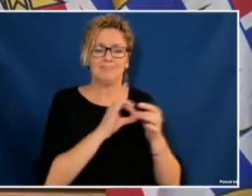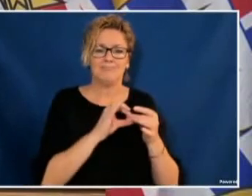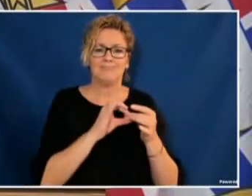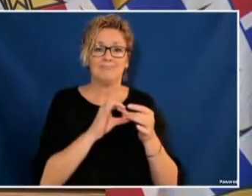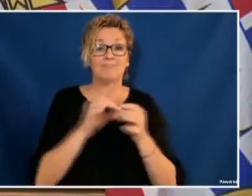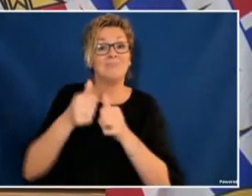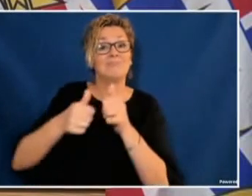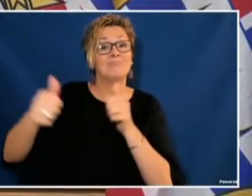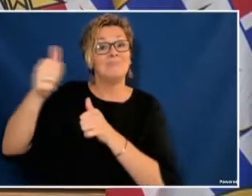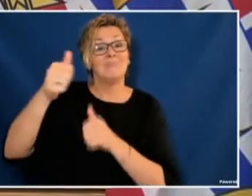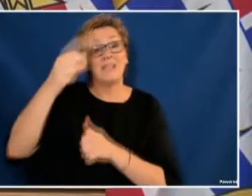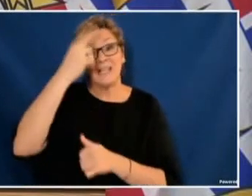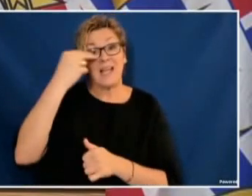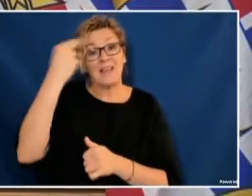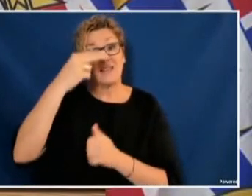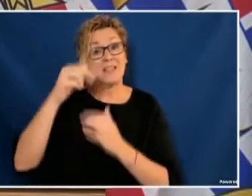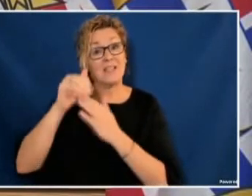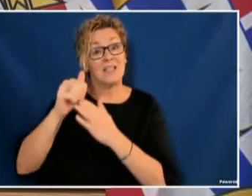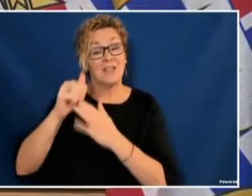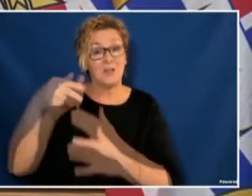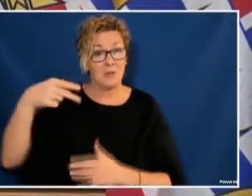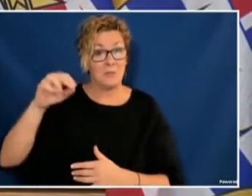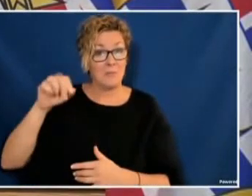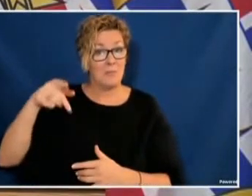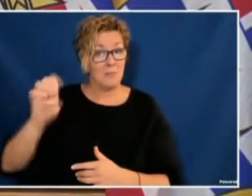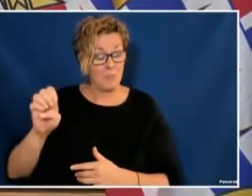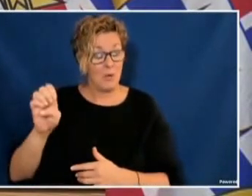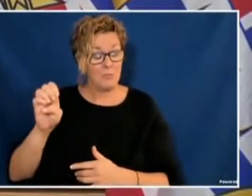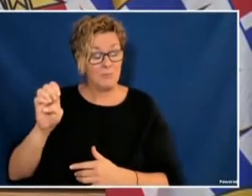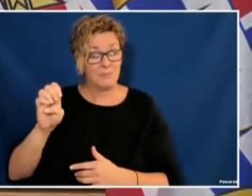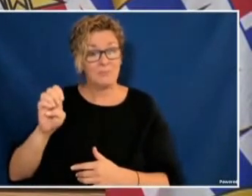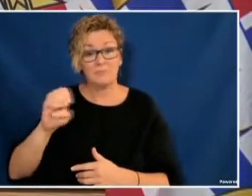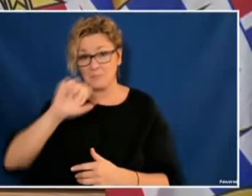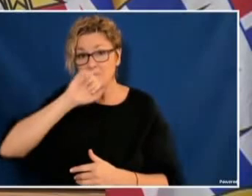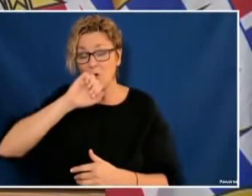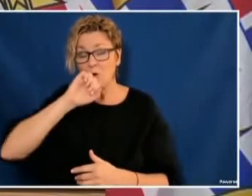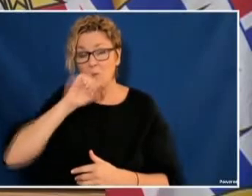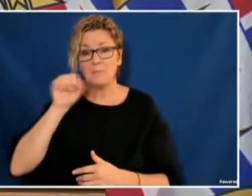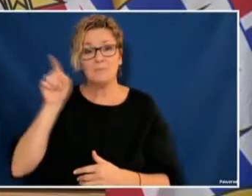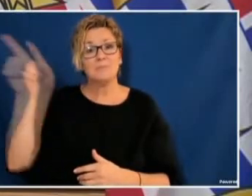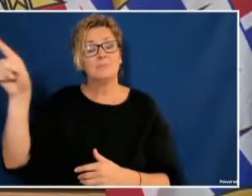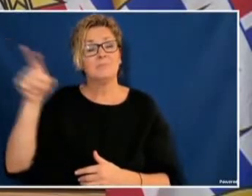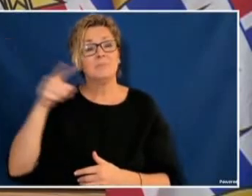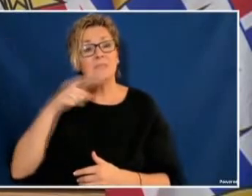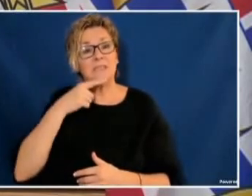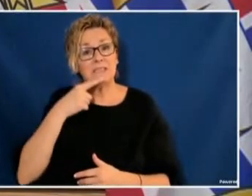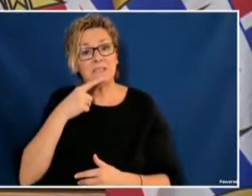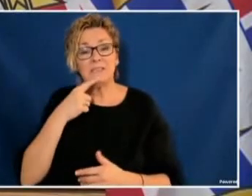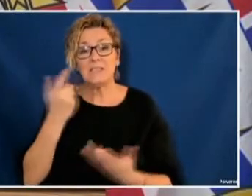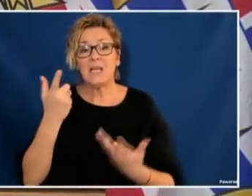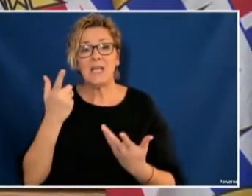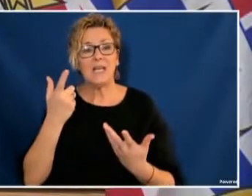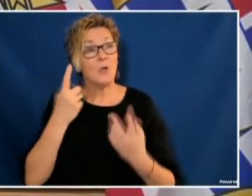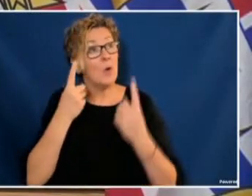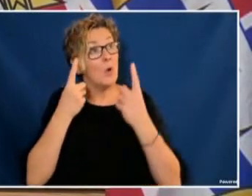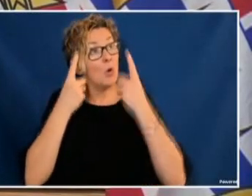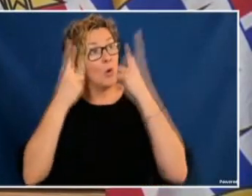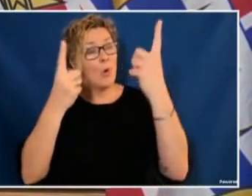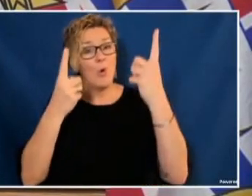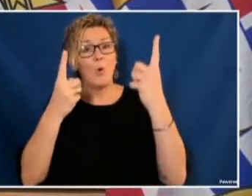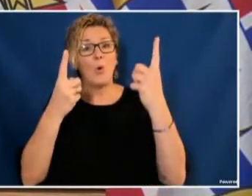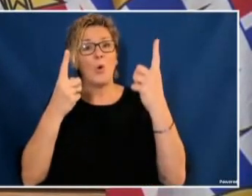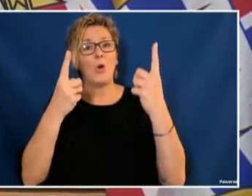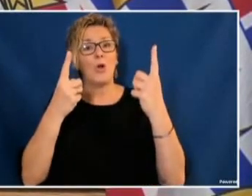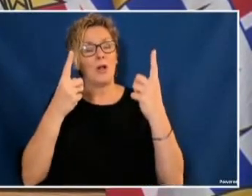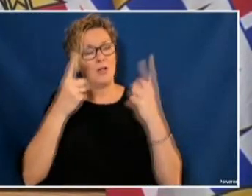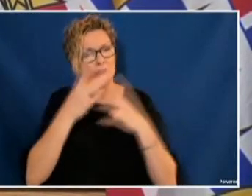know. We will get through this, and we will do it by being kind to each other, by being calm and being safe.